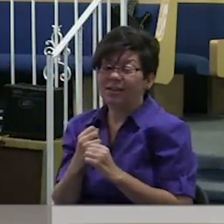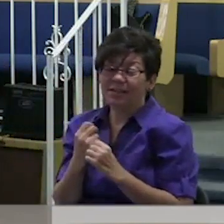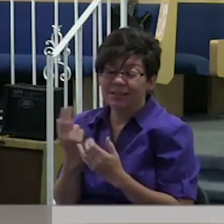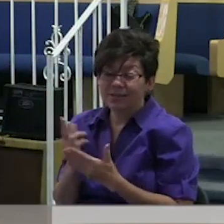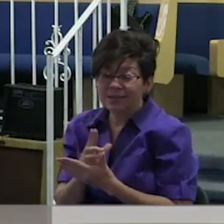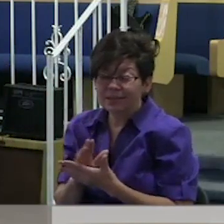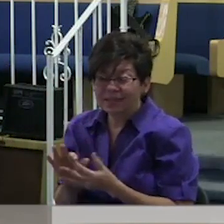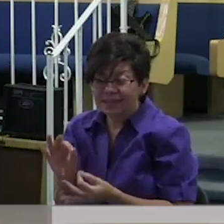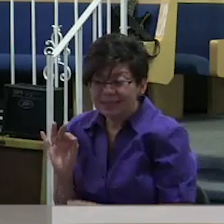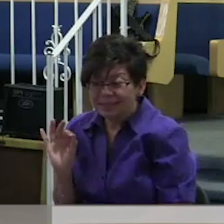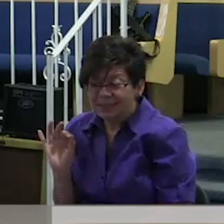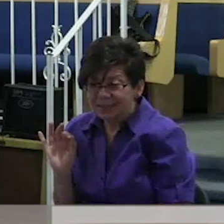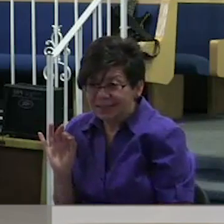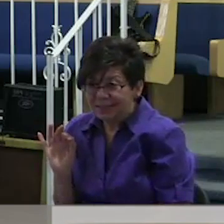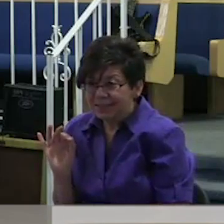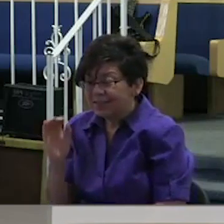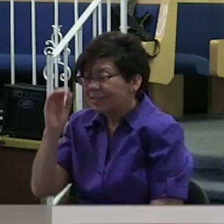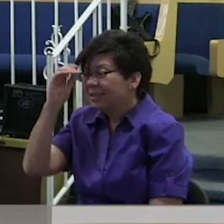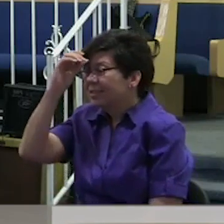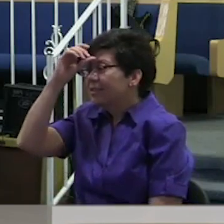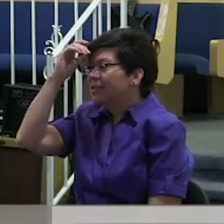they needed.